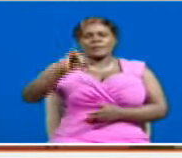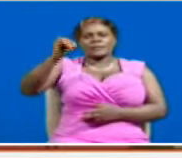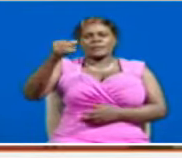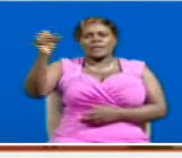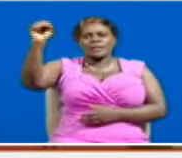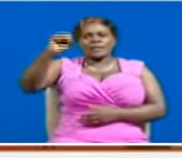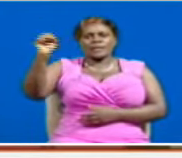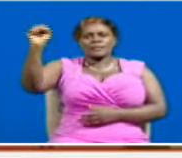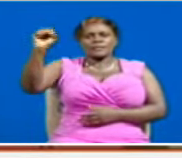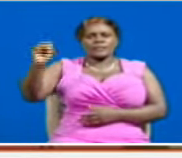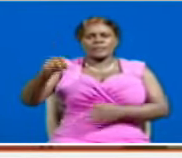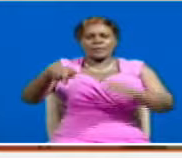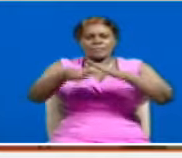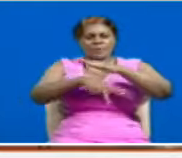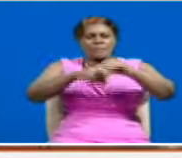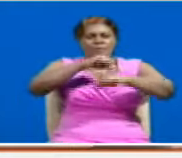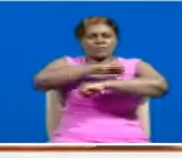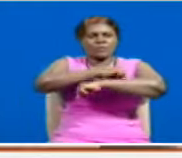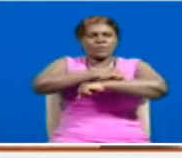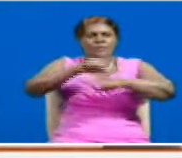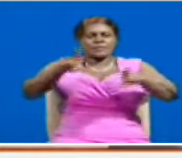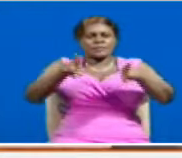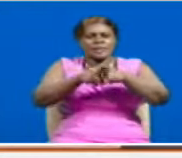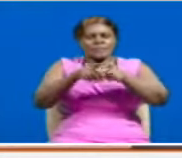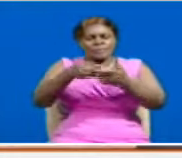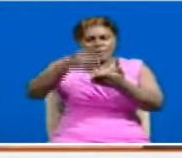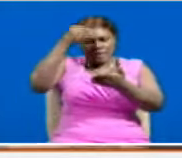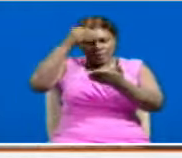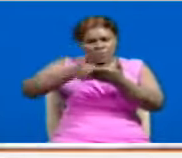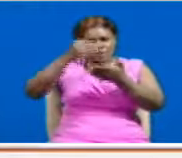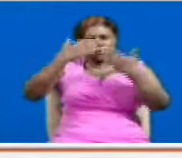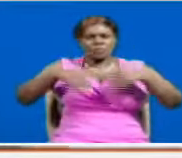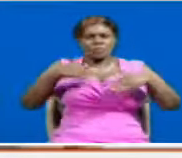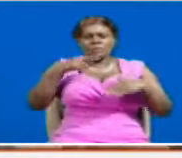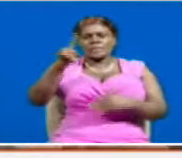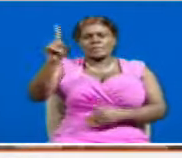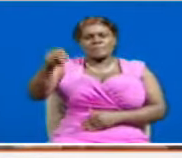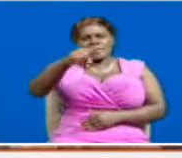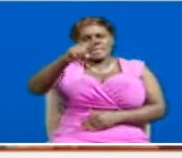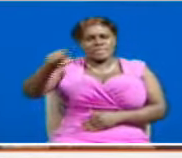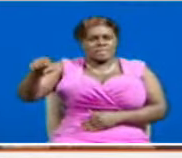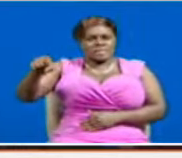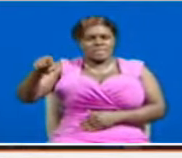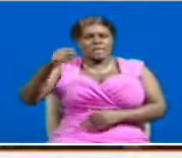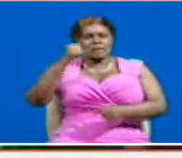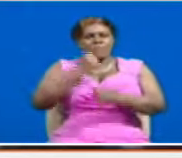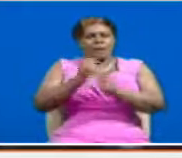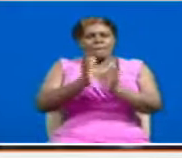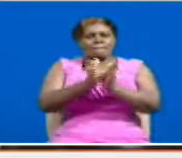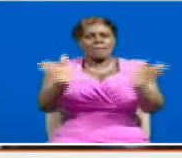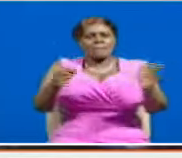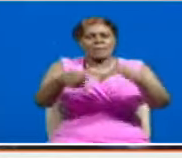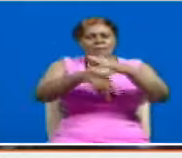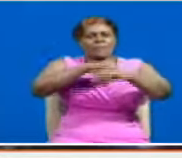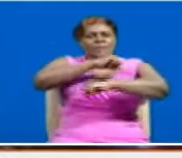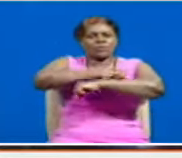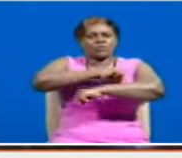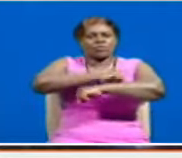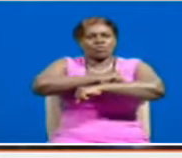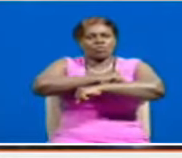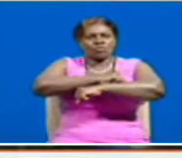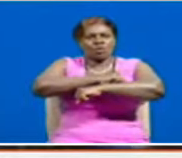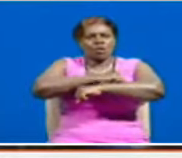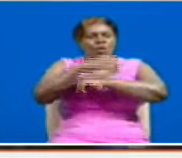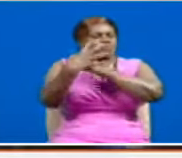secondary sections in primaries too, according to education stakeholders, was a miscalculation, as public primary schools are generally